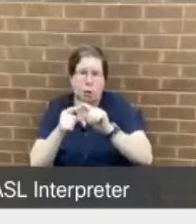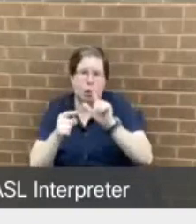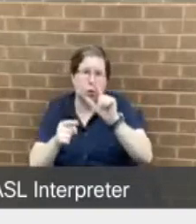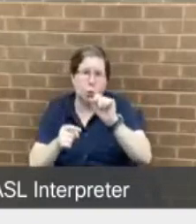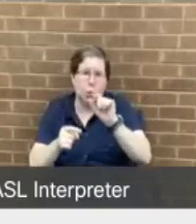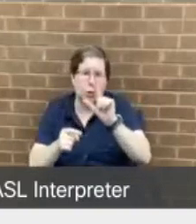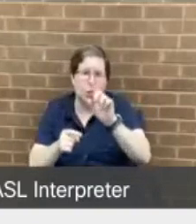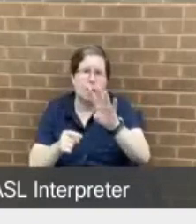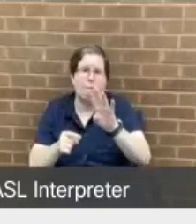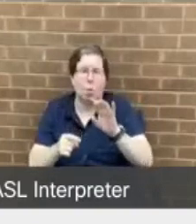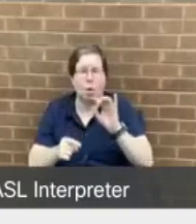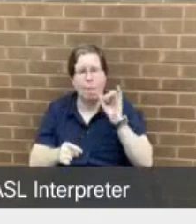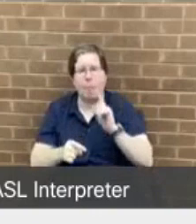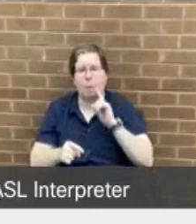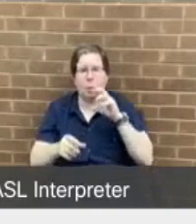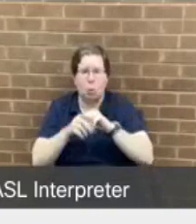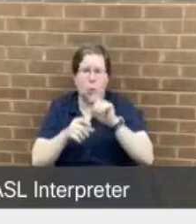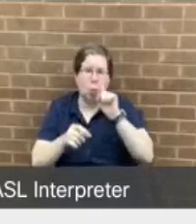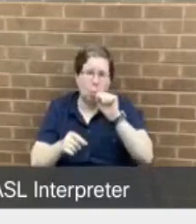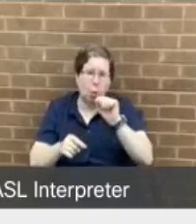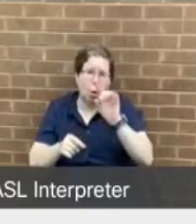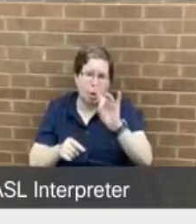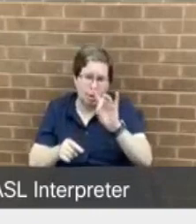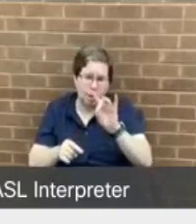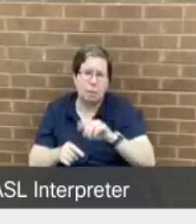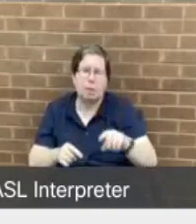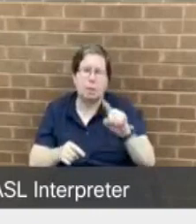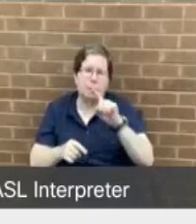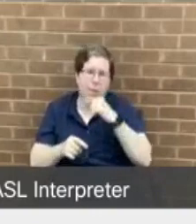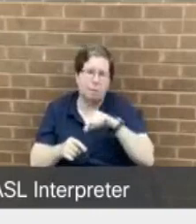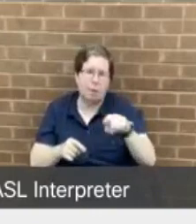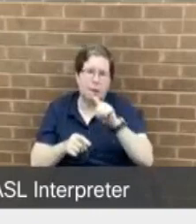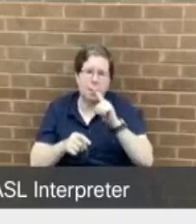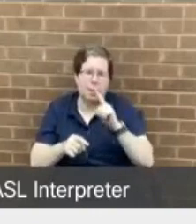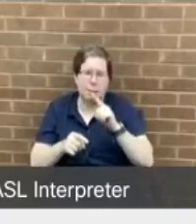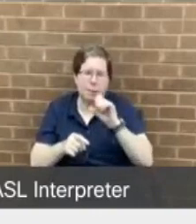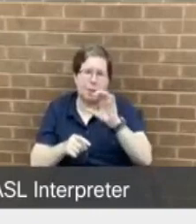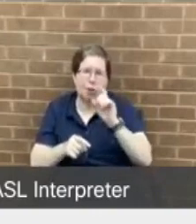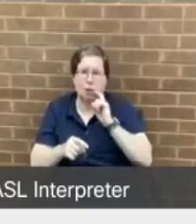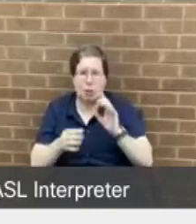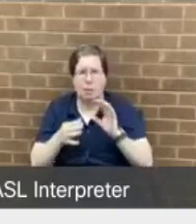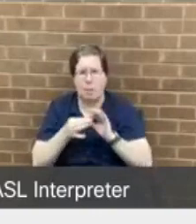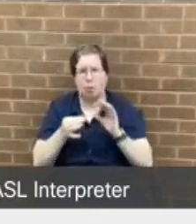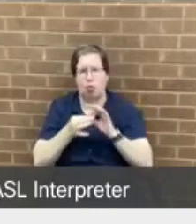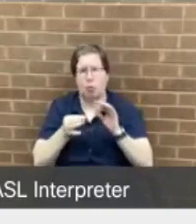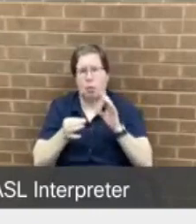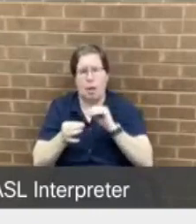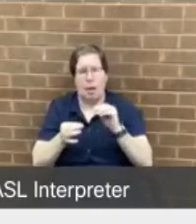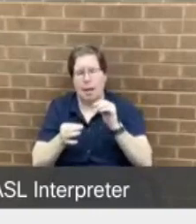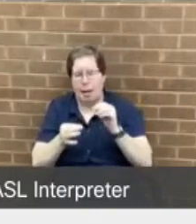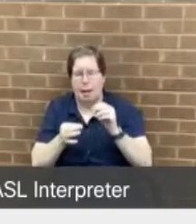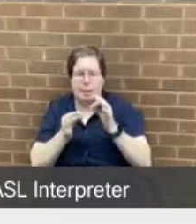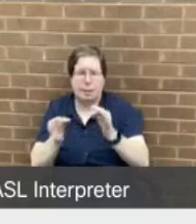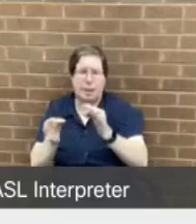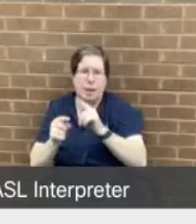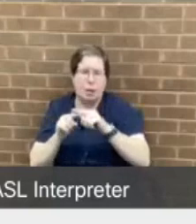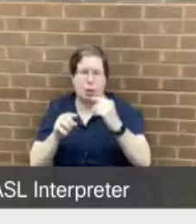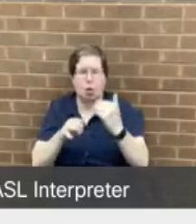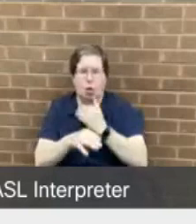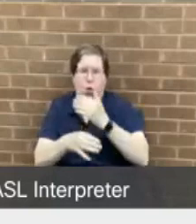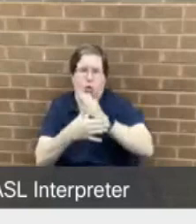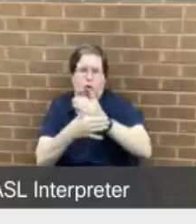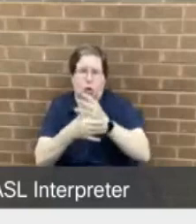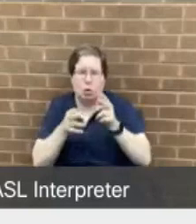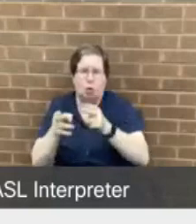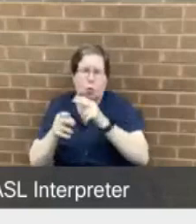project will dovetail into the $1.1 million Bikeways grant that the Secretary just mentioned, and design a shared use path along Ten